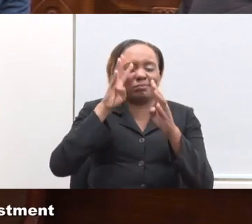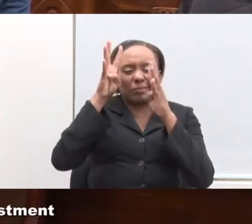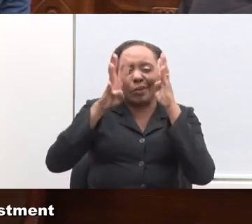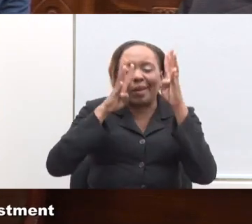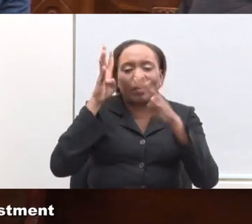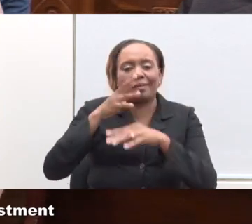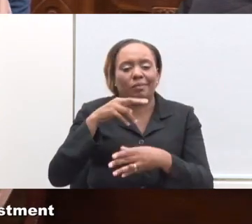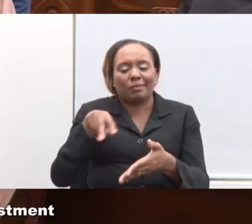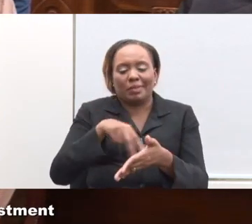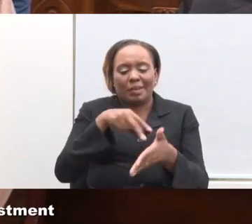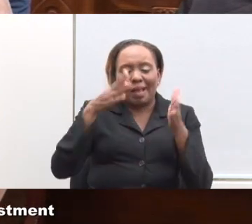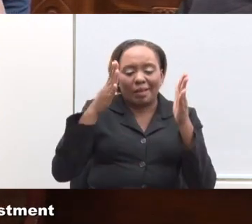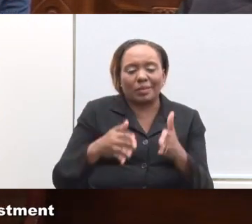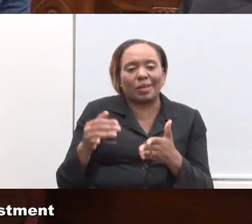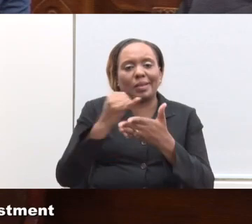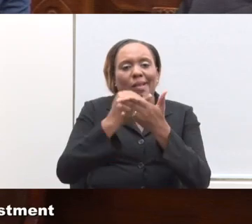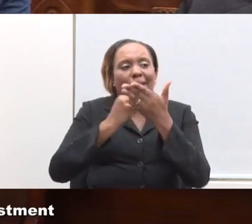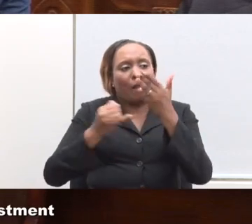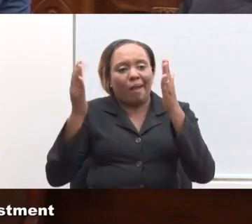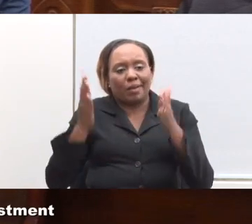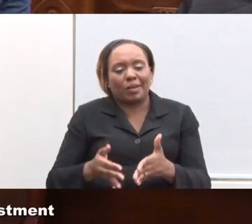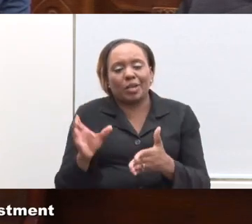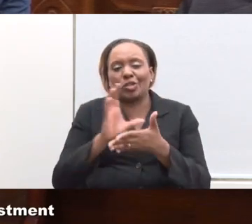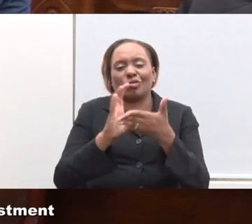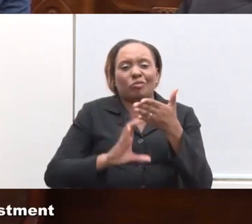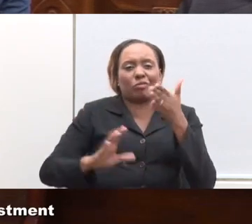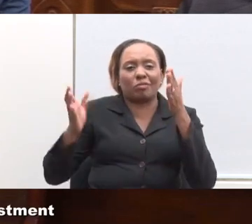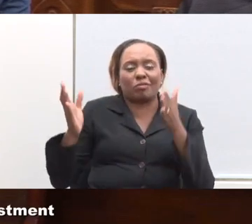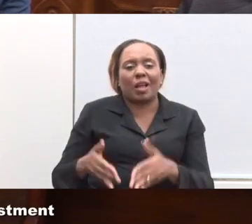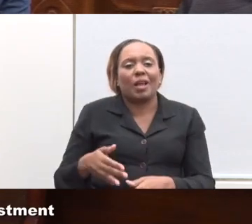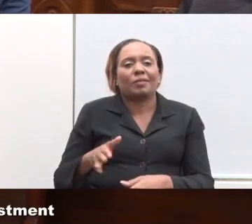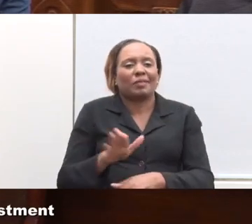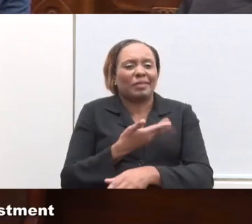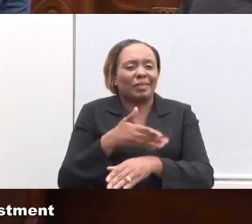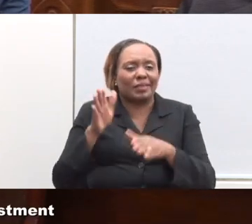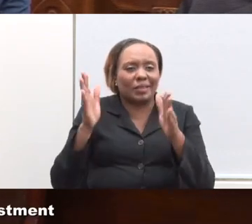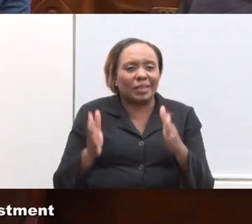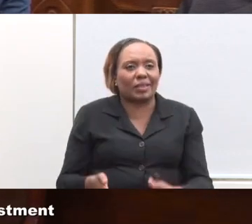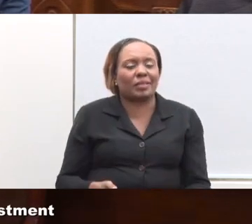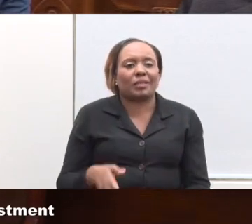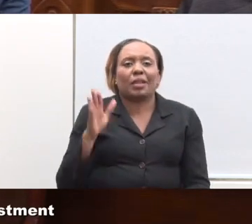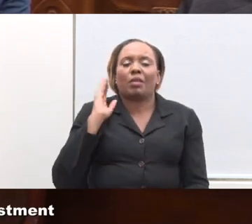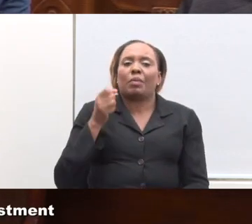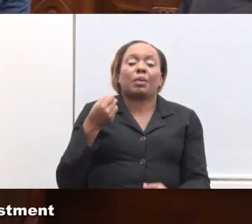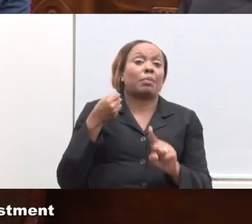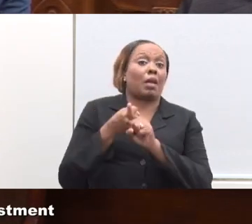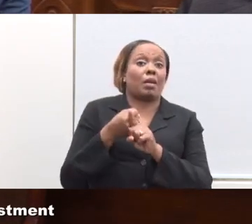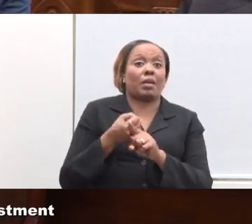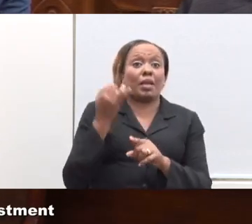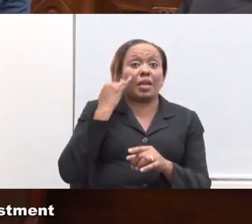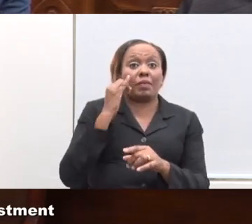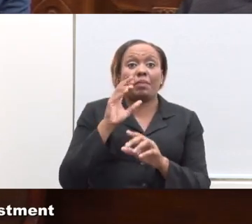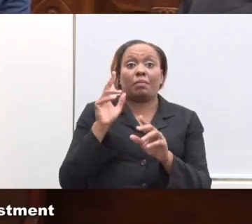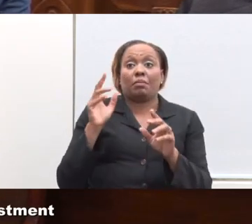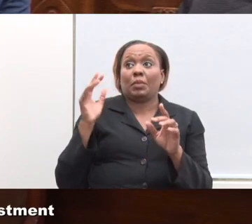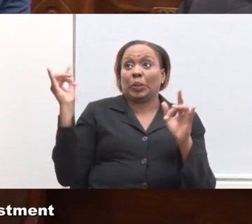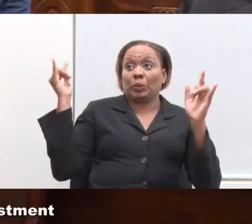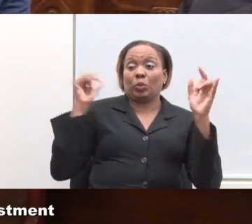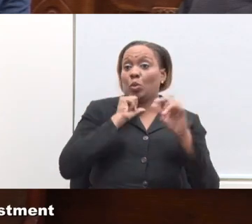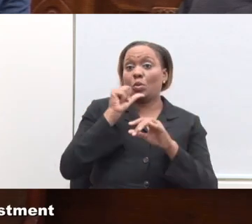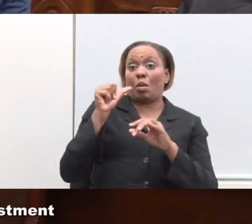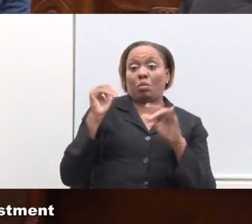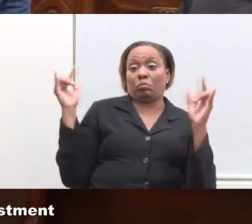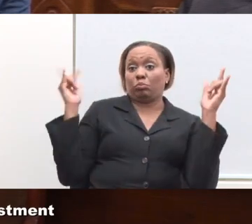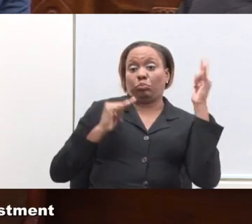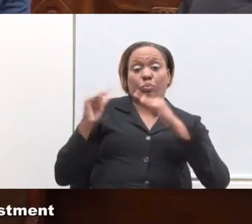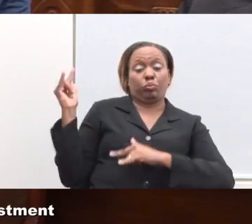to be significantly impacted by the absence of tourists on this island because of the work, and indeed